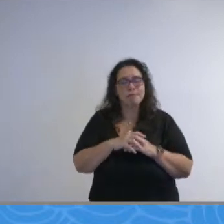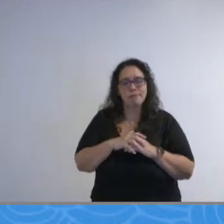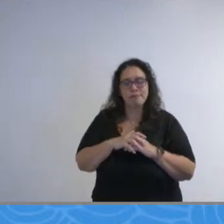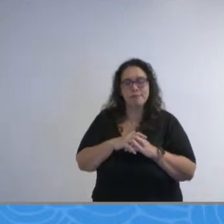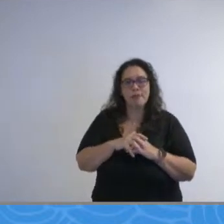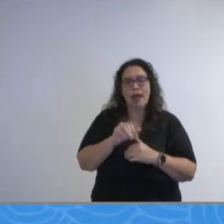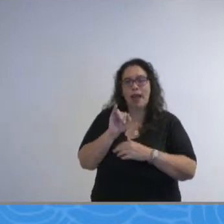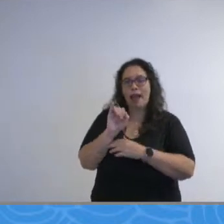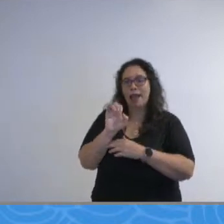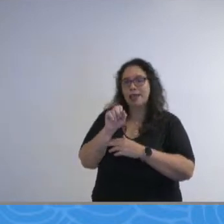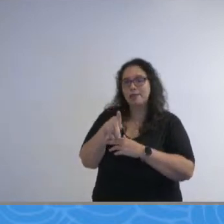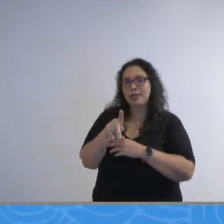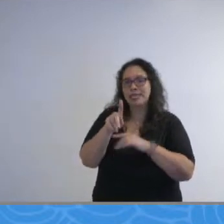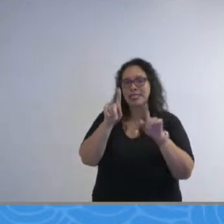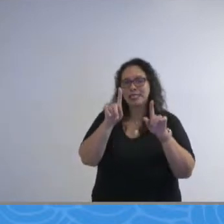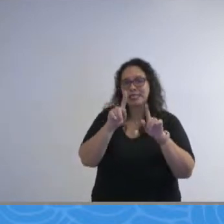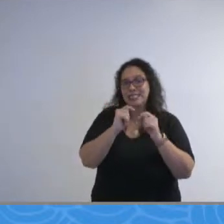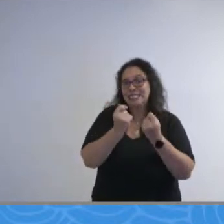needs to decide